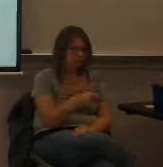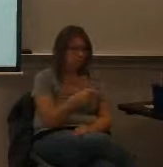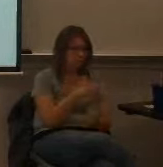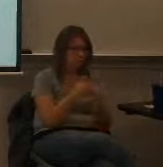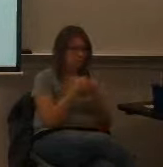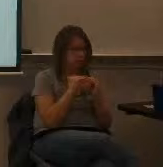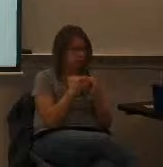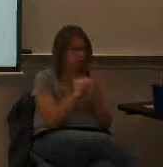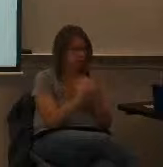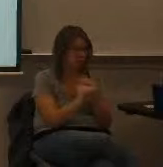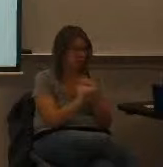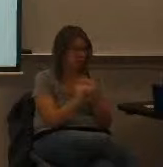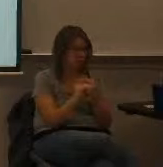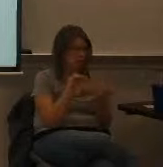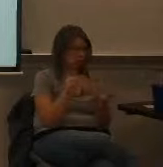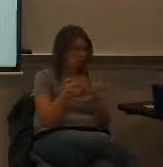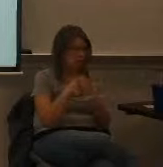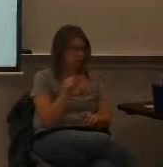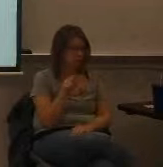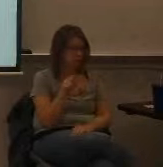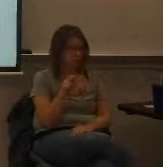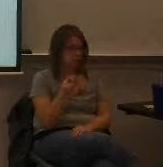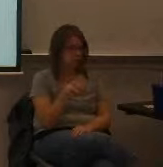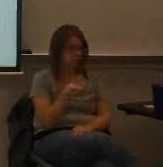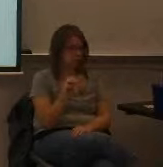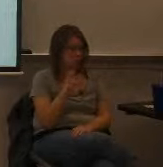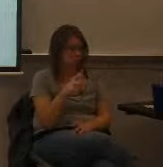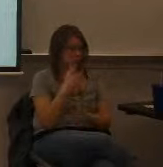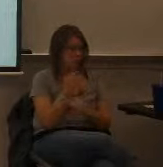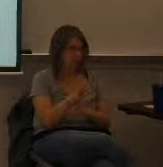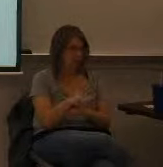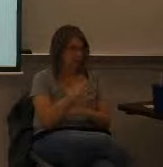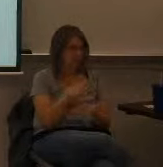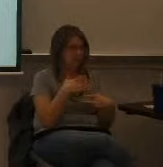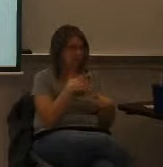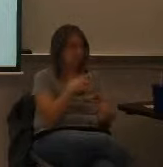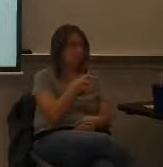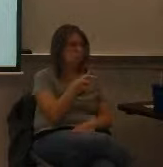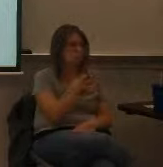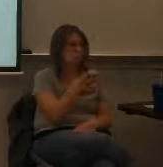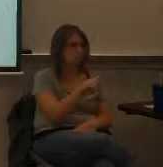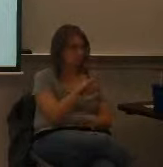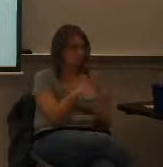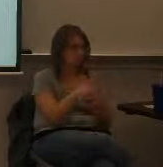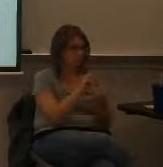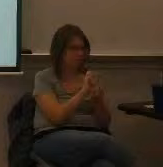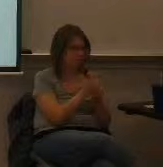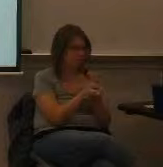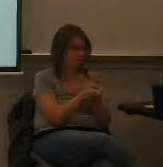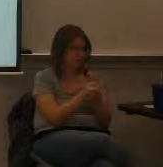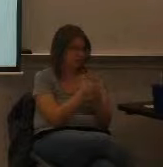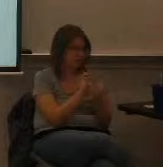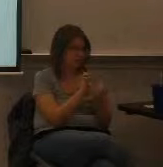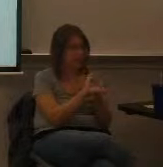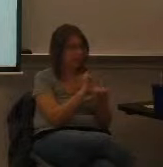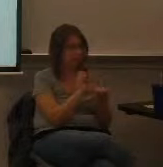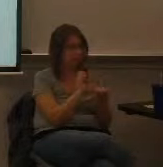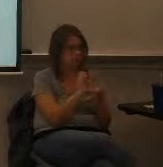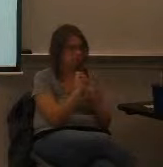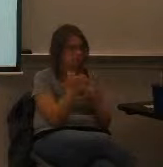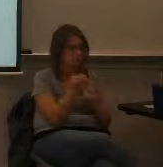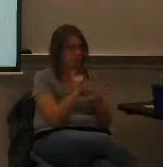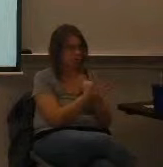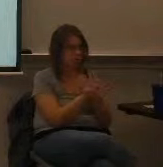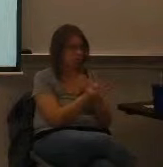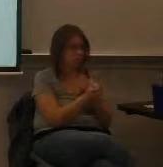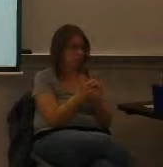more stable as streams or wetlands, right? That they tend to be buffered against environmental change to a greater degree. So you can